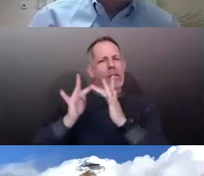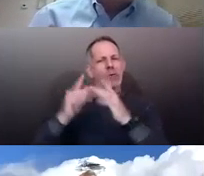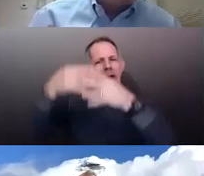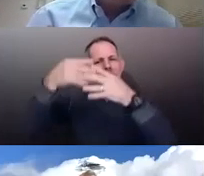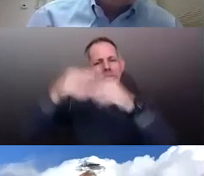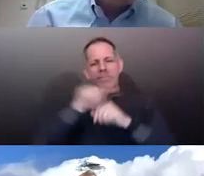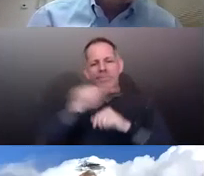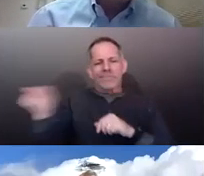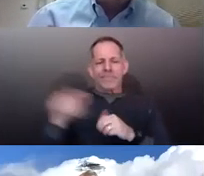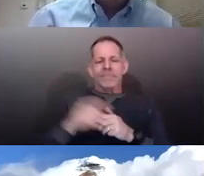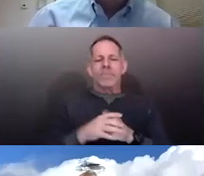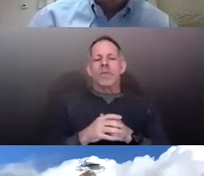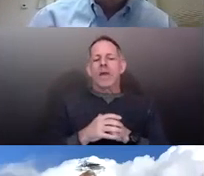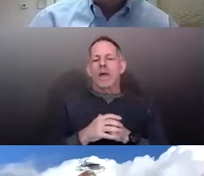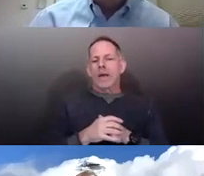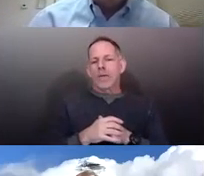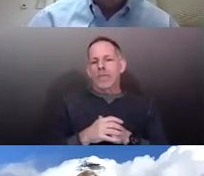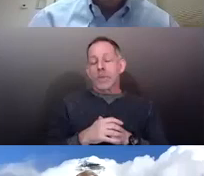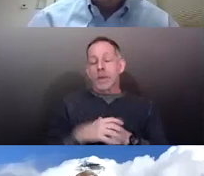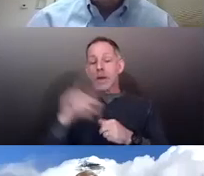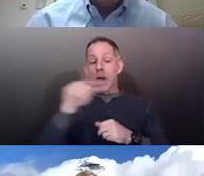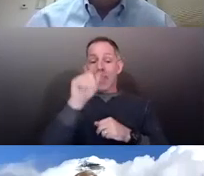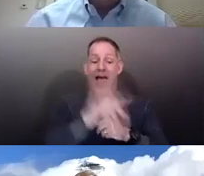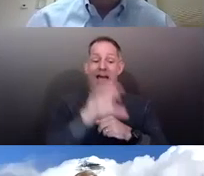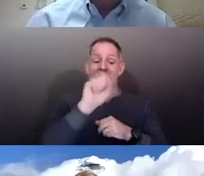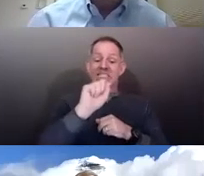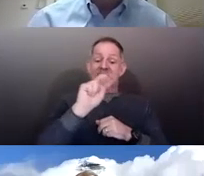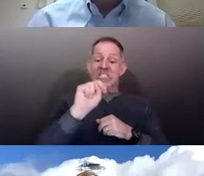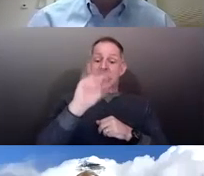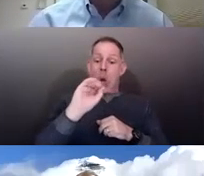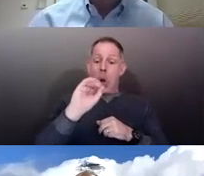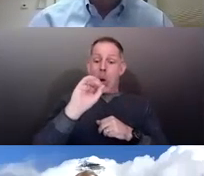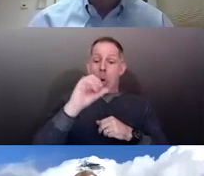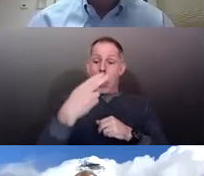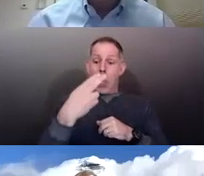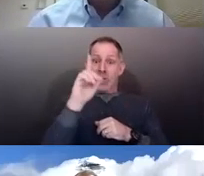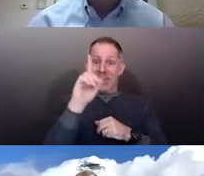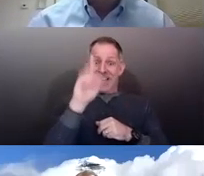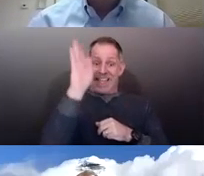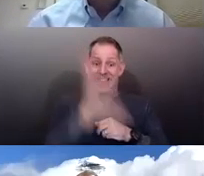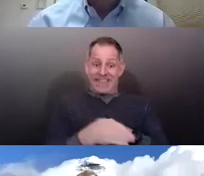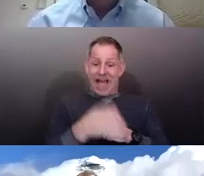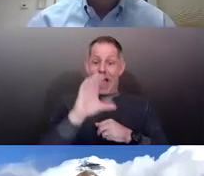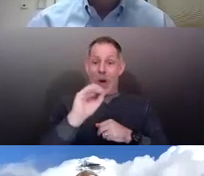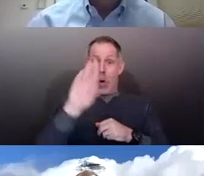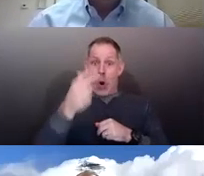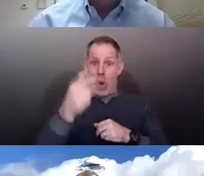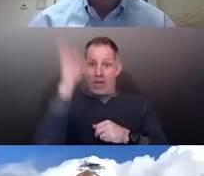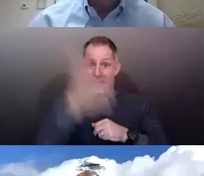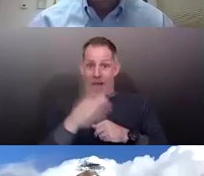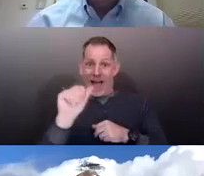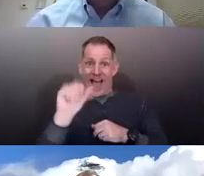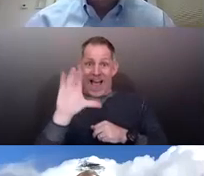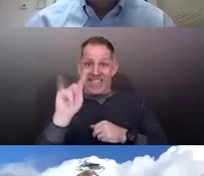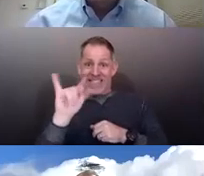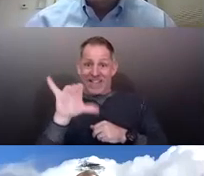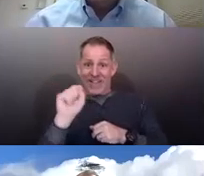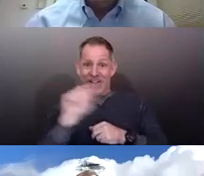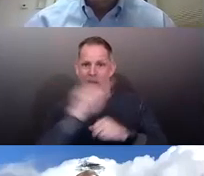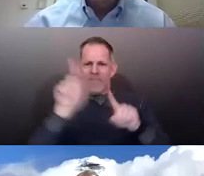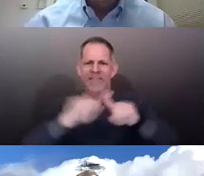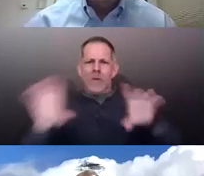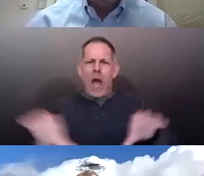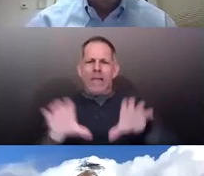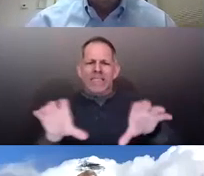remain in the holiday spirit, and we'll continue posting these through the holidays, but we've got some Halloween stuff up there for kids that is